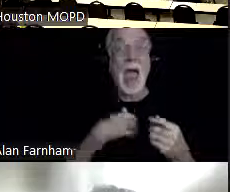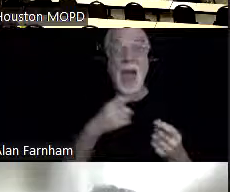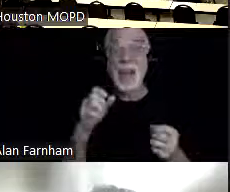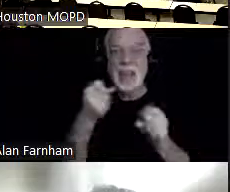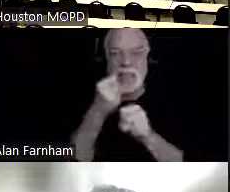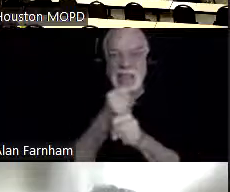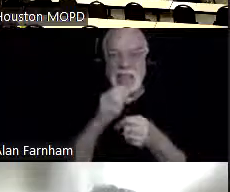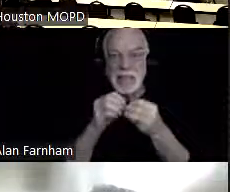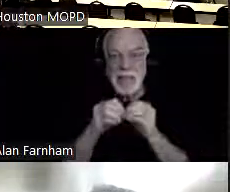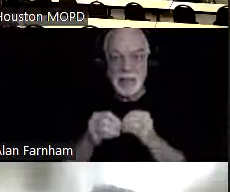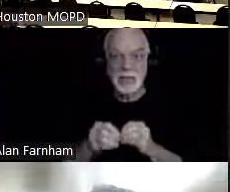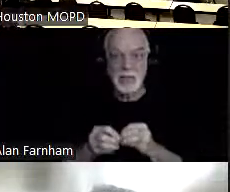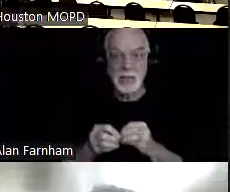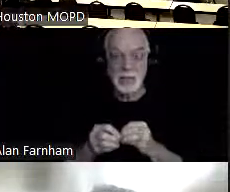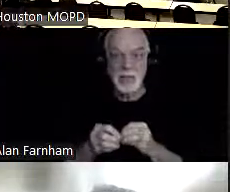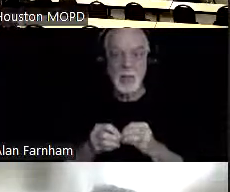share with you.